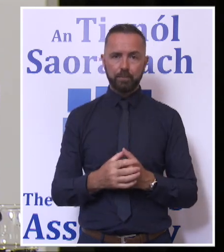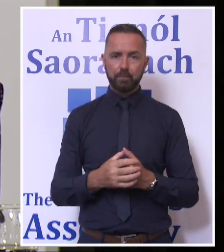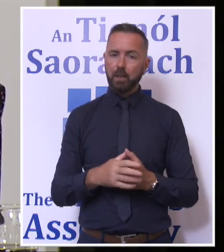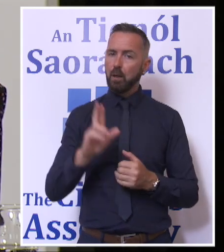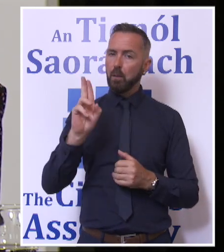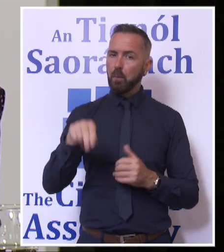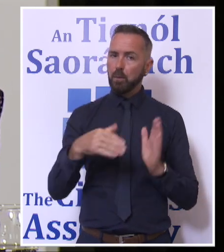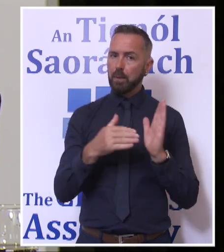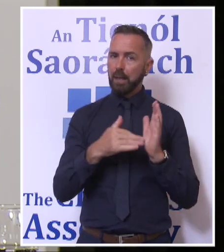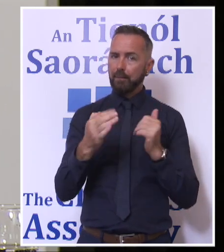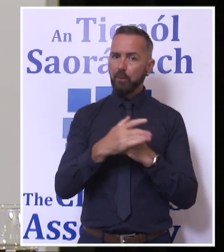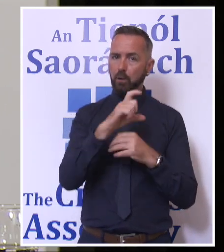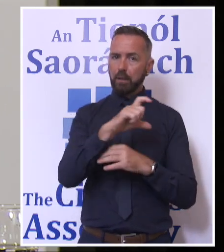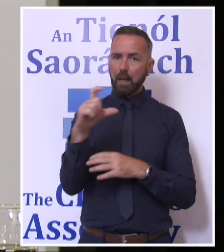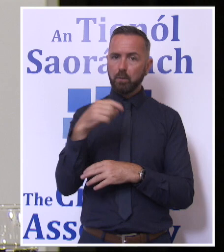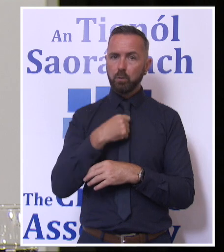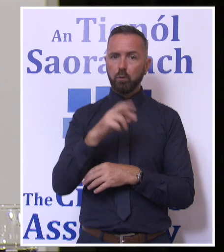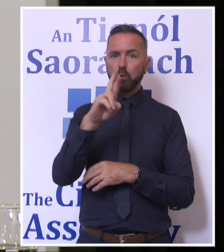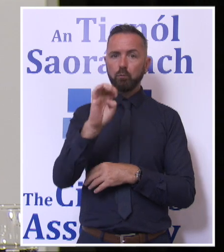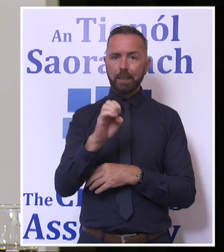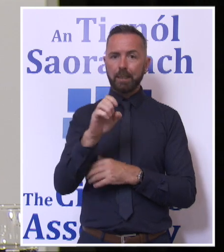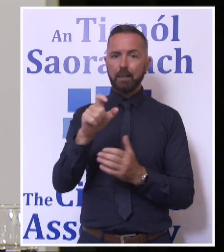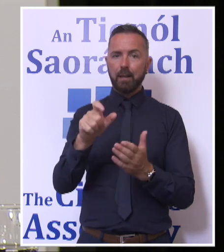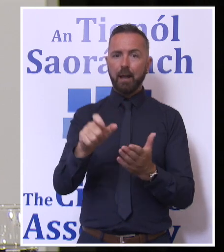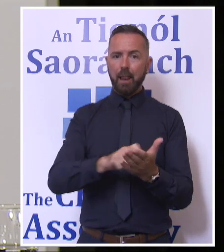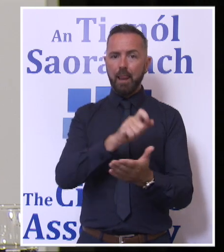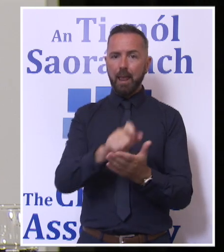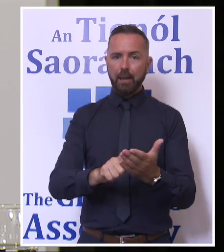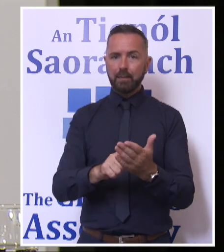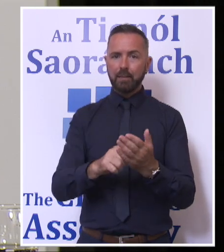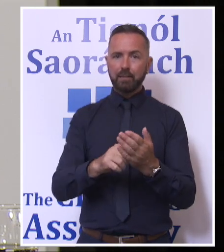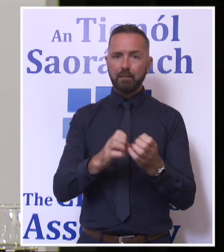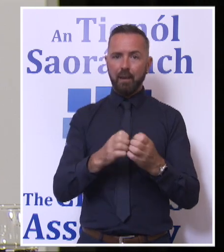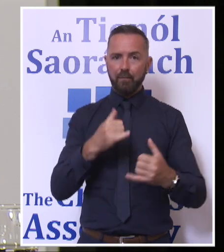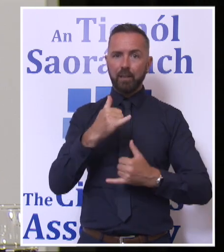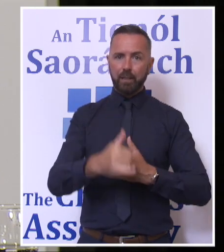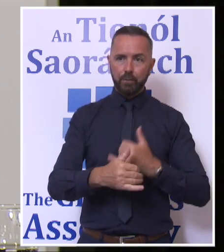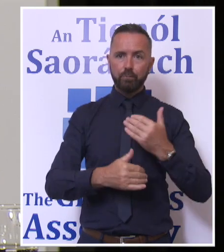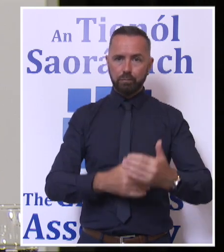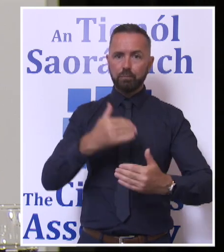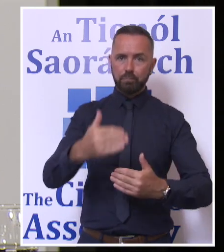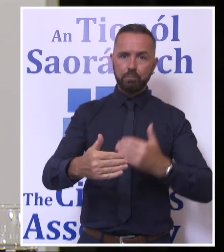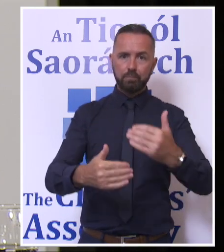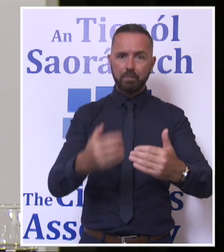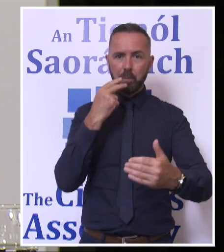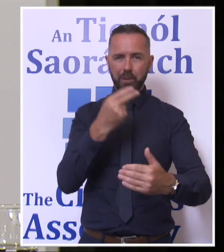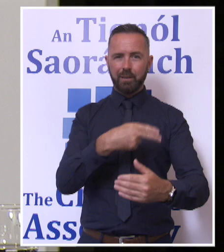possible for the council to re-elect the same person in consecutive years, but in practice that doesn't really